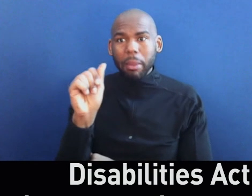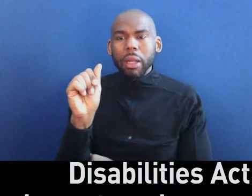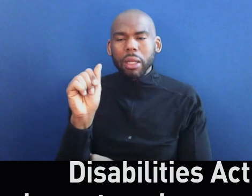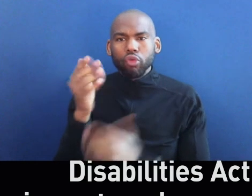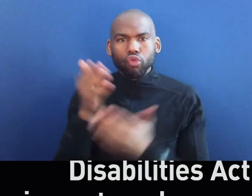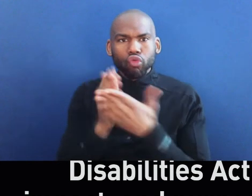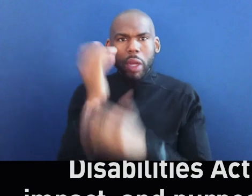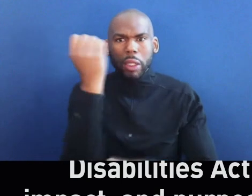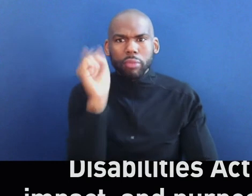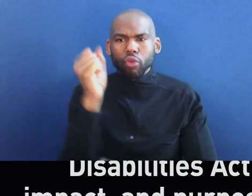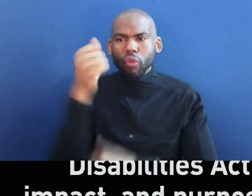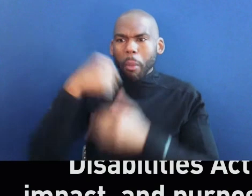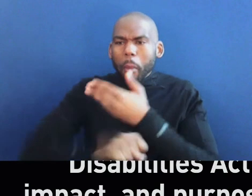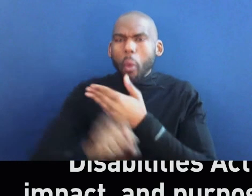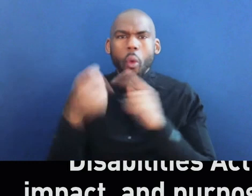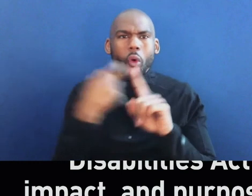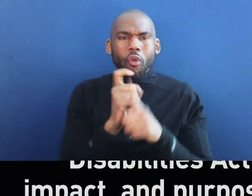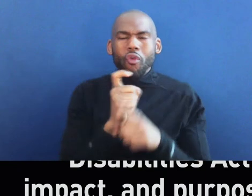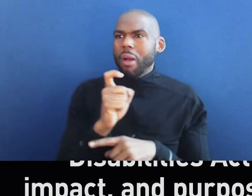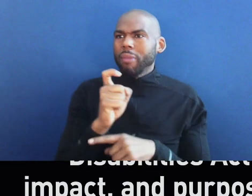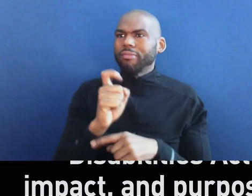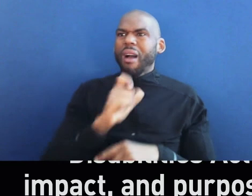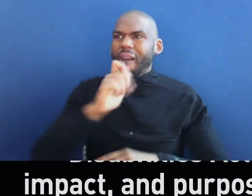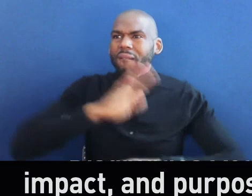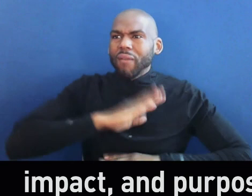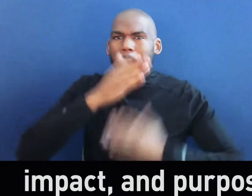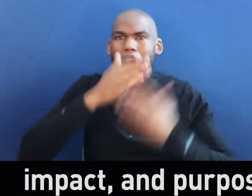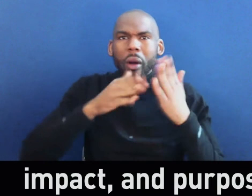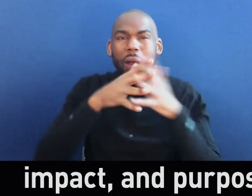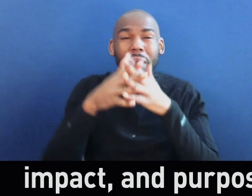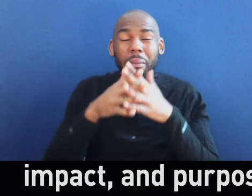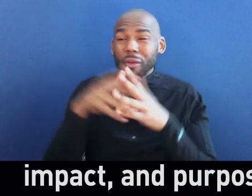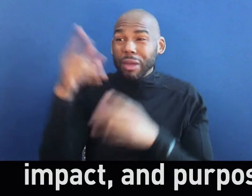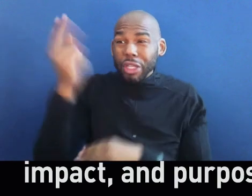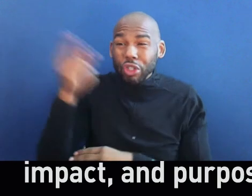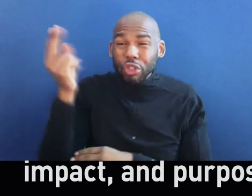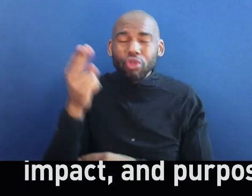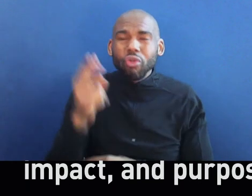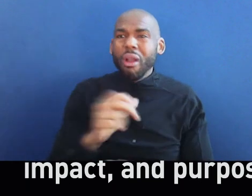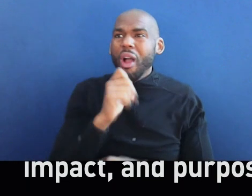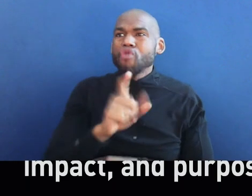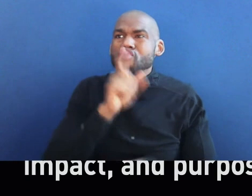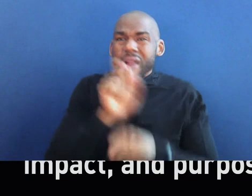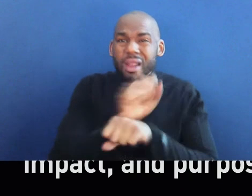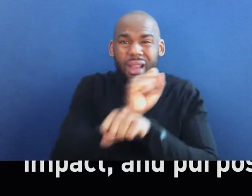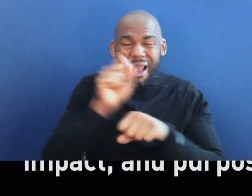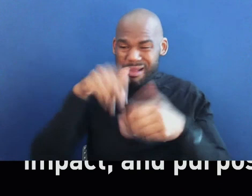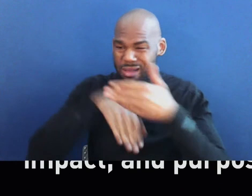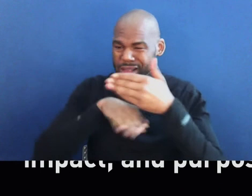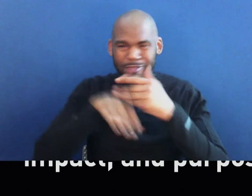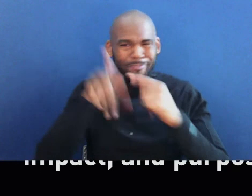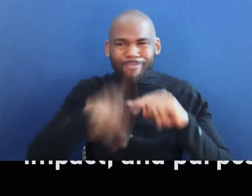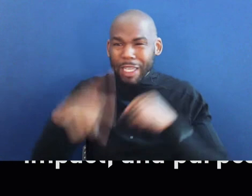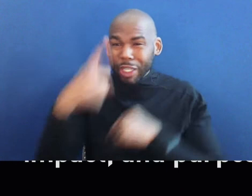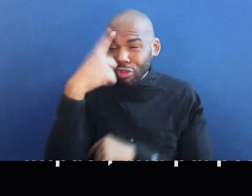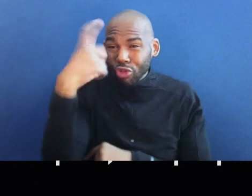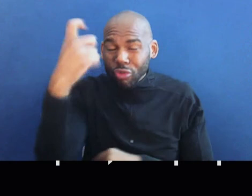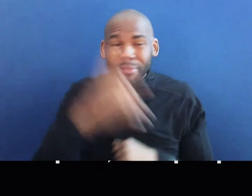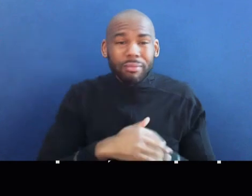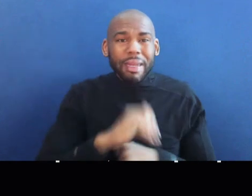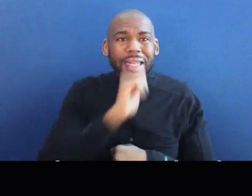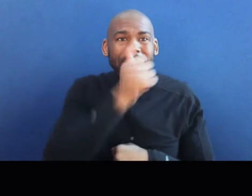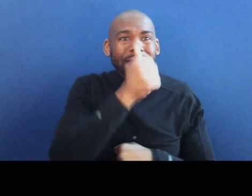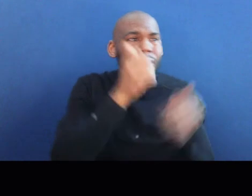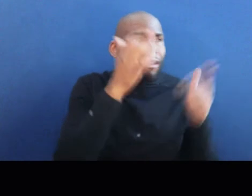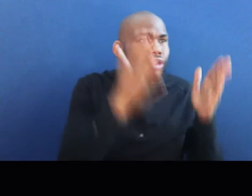America's potential and its unrealized and inaccessible dream. Whether it be for suffragists, freedom riders, Stonewall rioters,